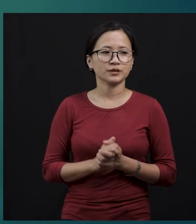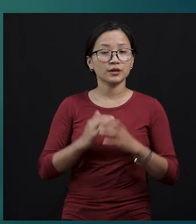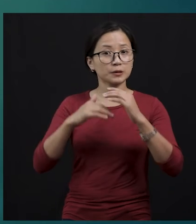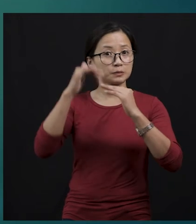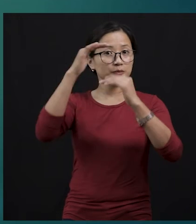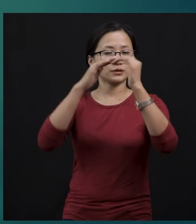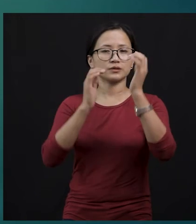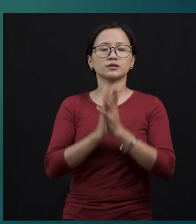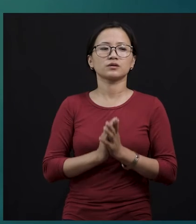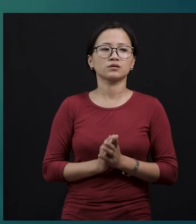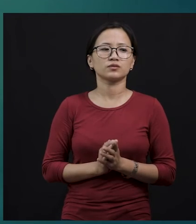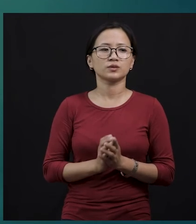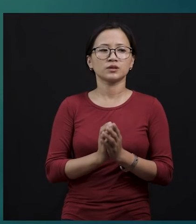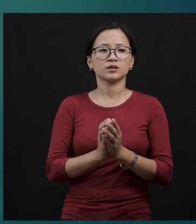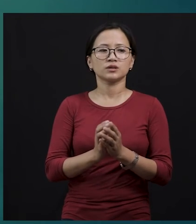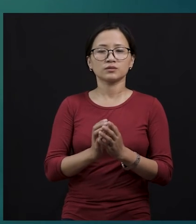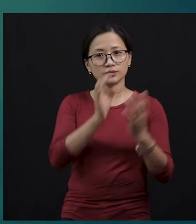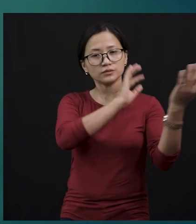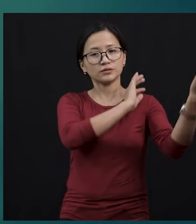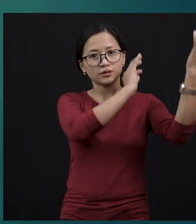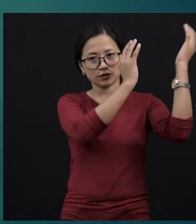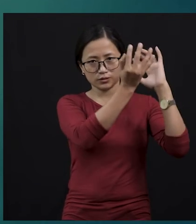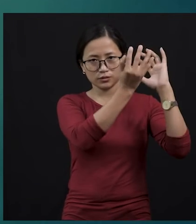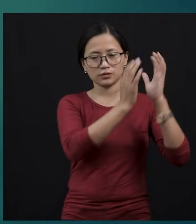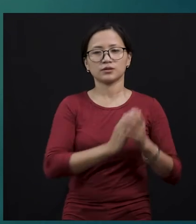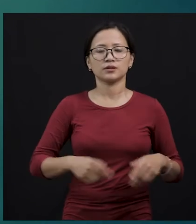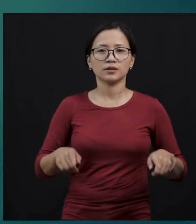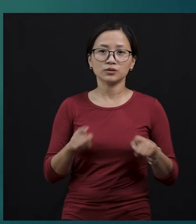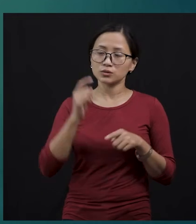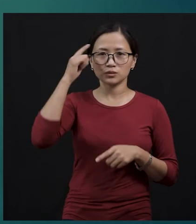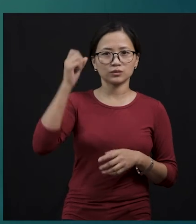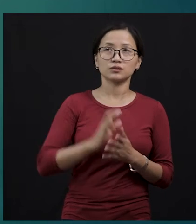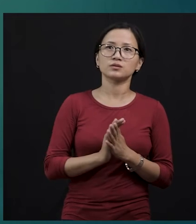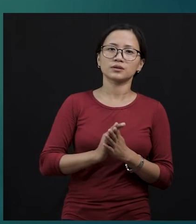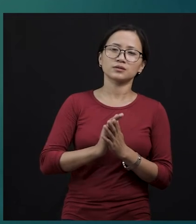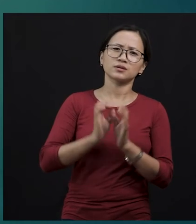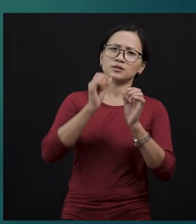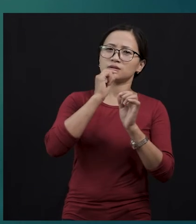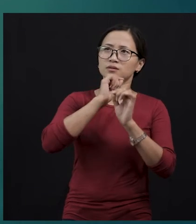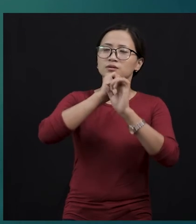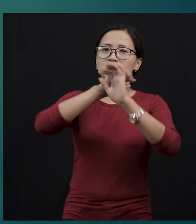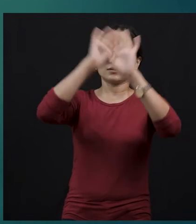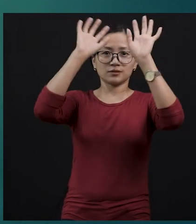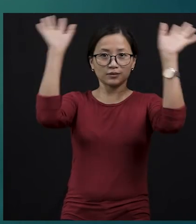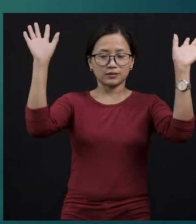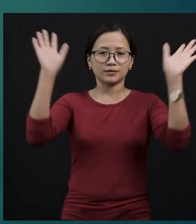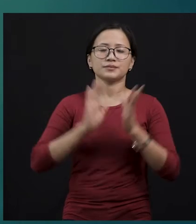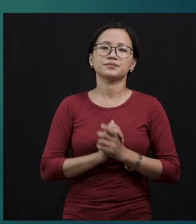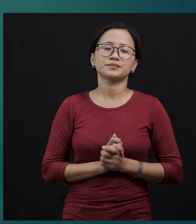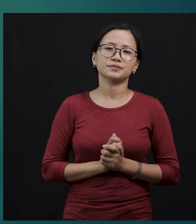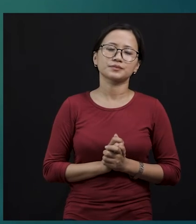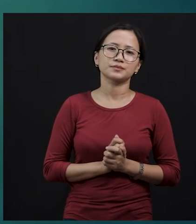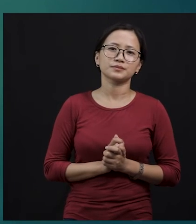a road from earth to sky. Earth is the place that we live in. We know that earth is our planet. And so there is a bow